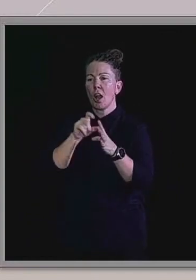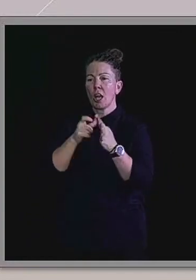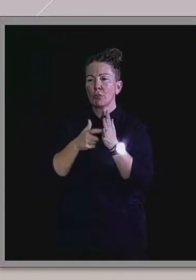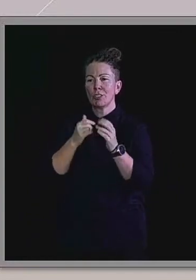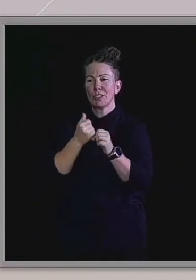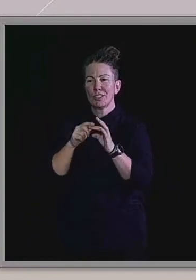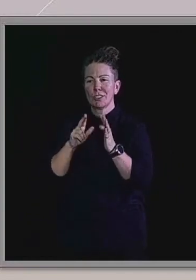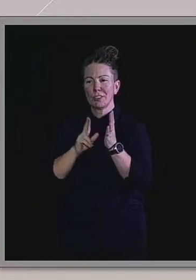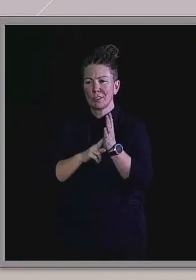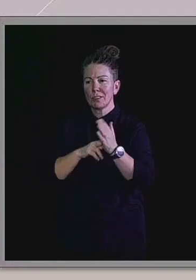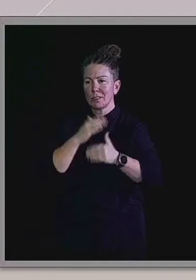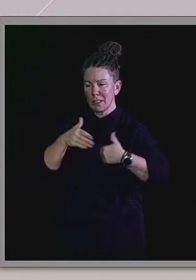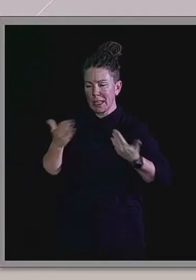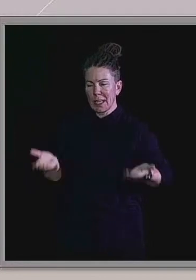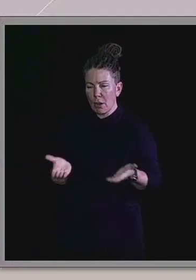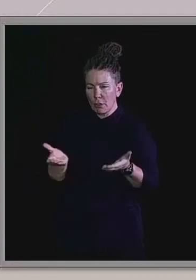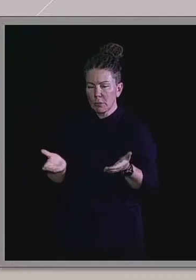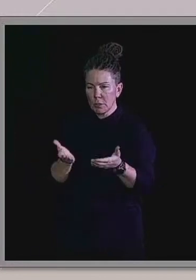the